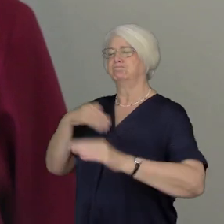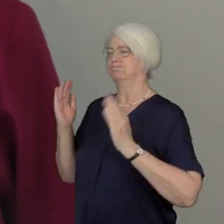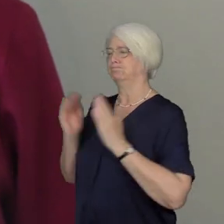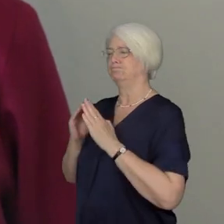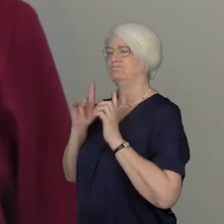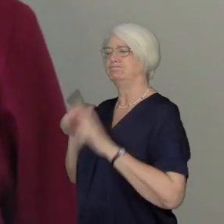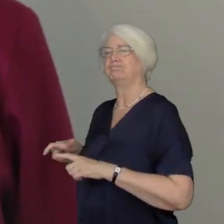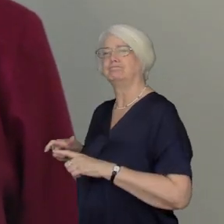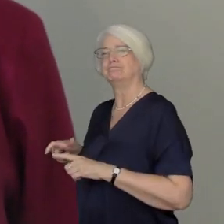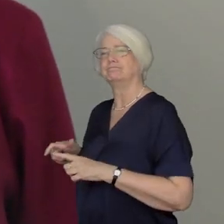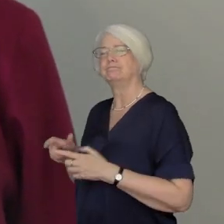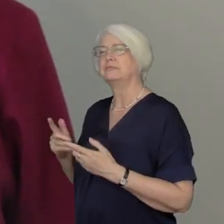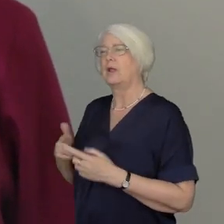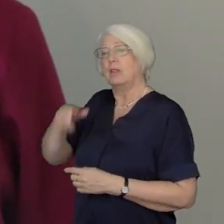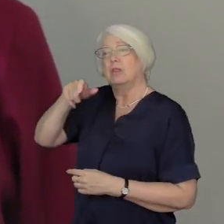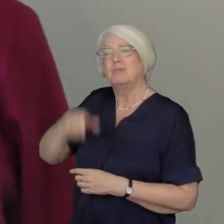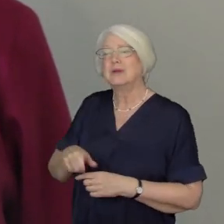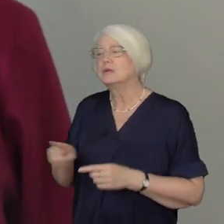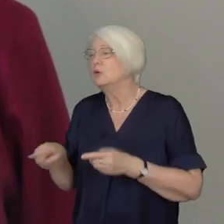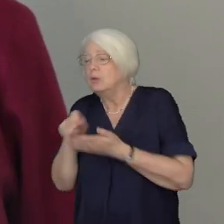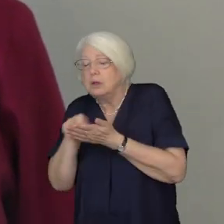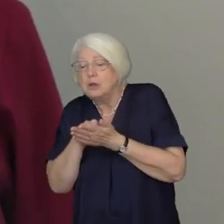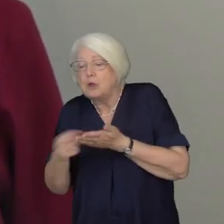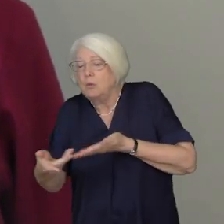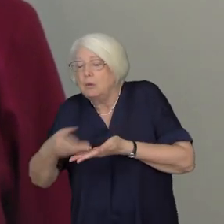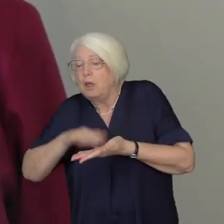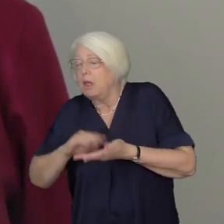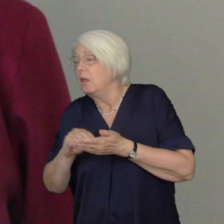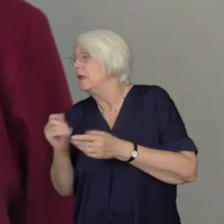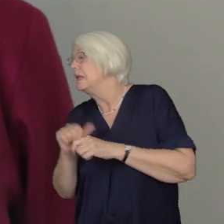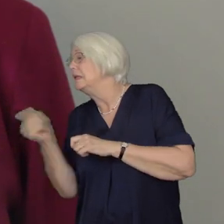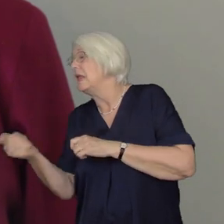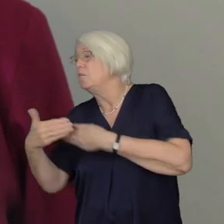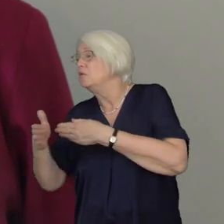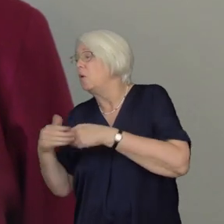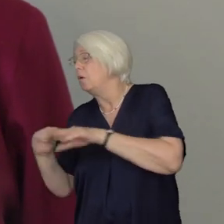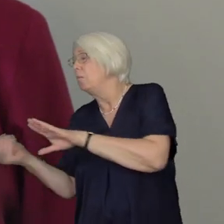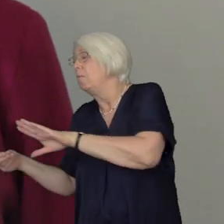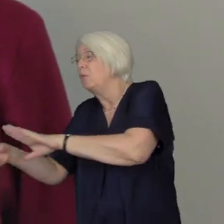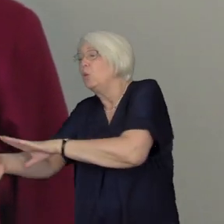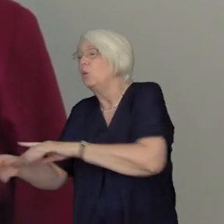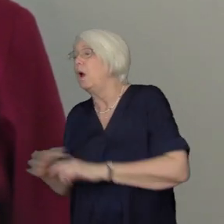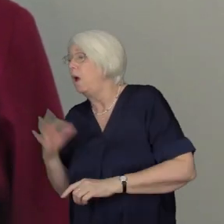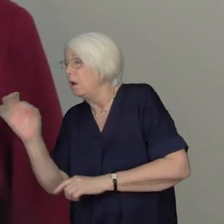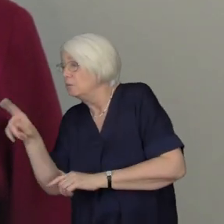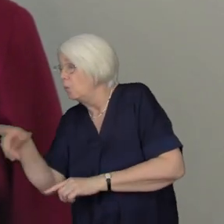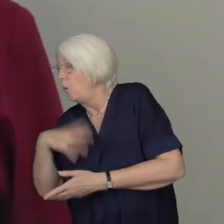ourselves. It is the person who has put a note through their neighbour's door asking if they need help.